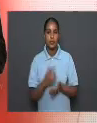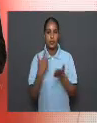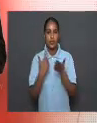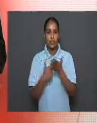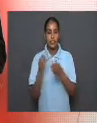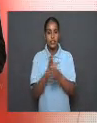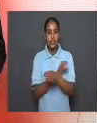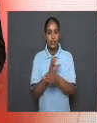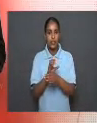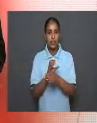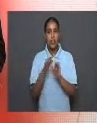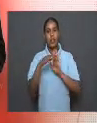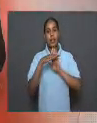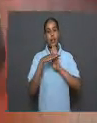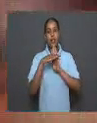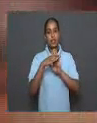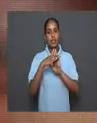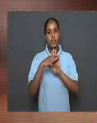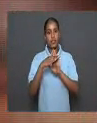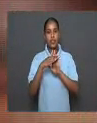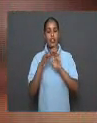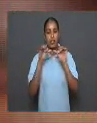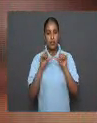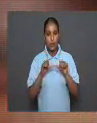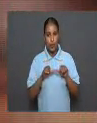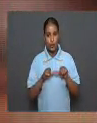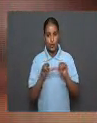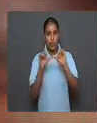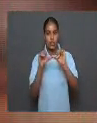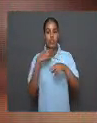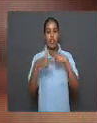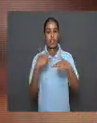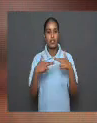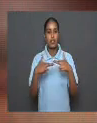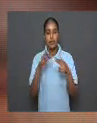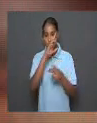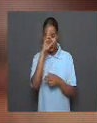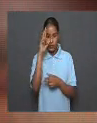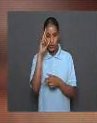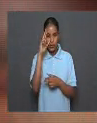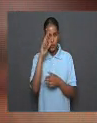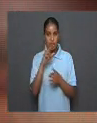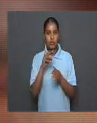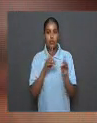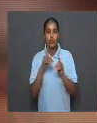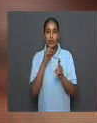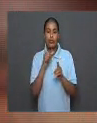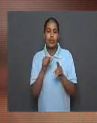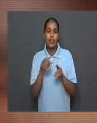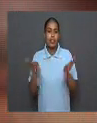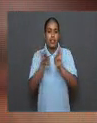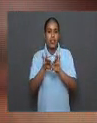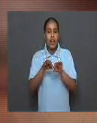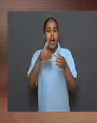This cell represents a spontaneous reaction because it did not need